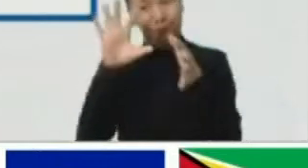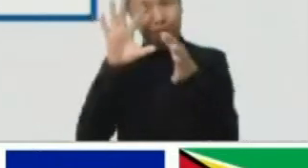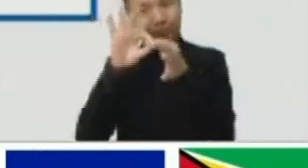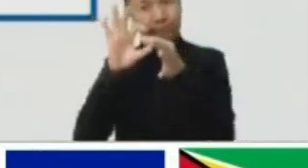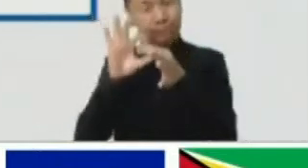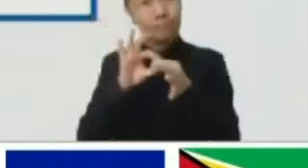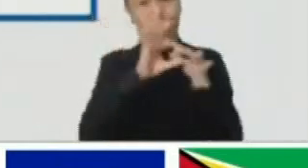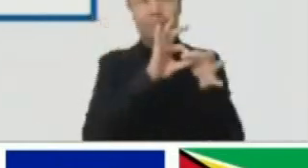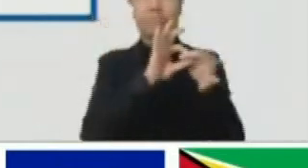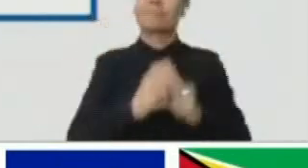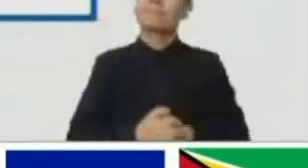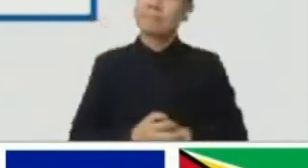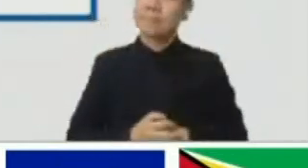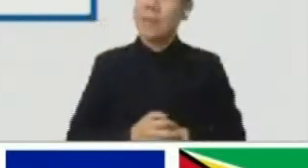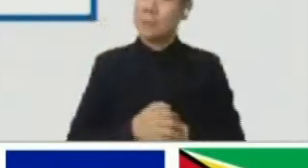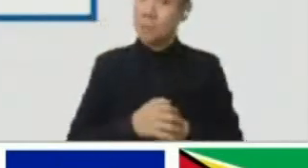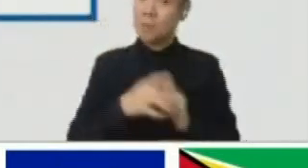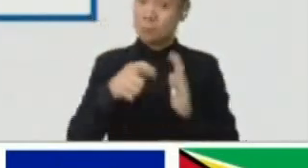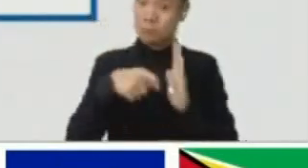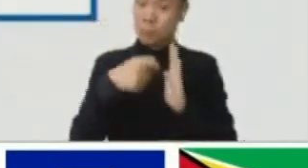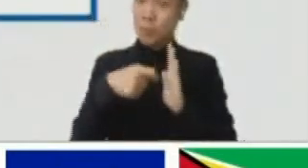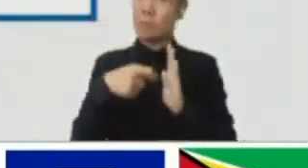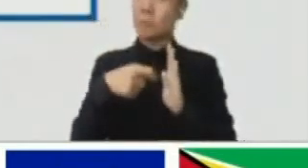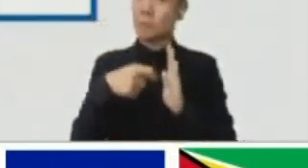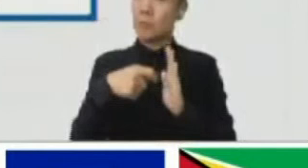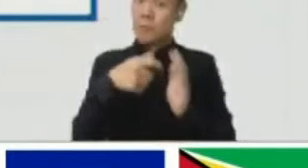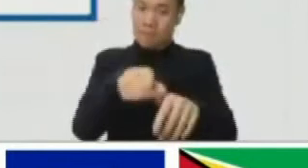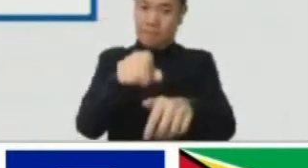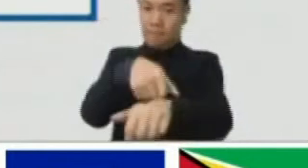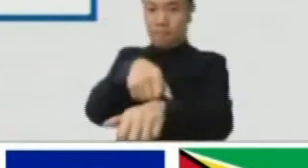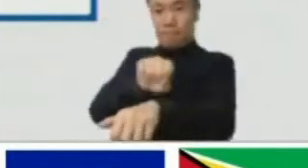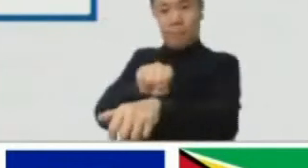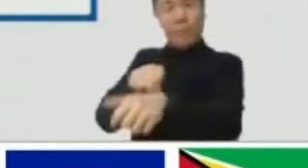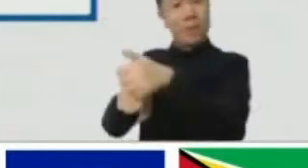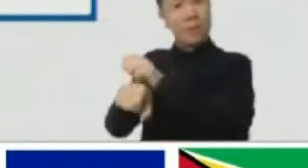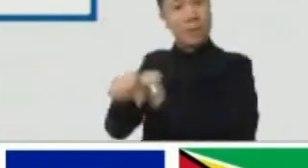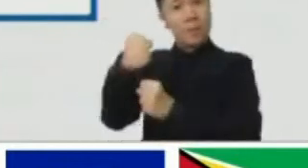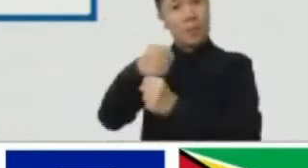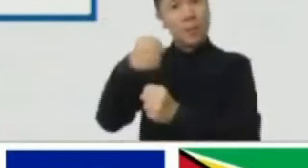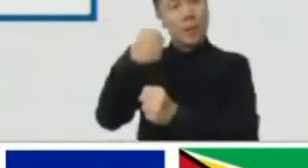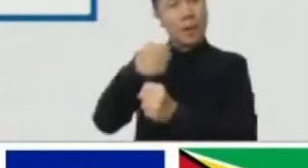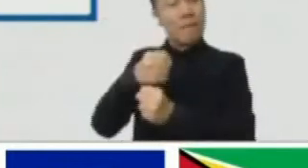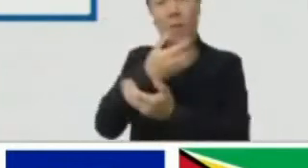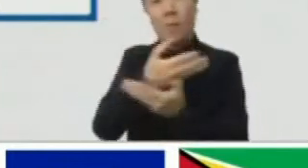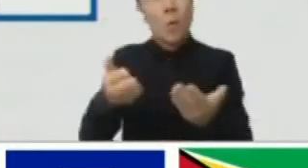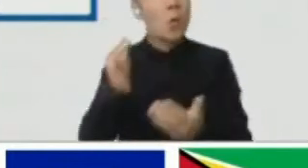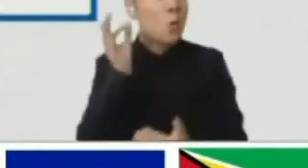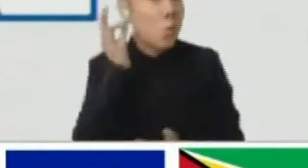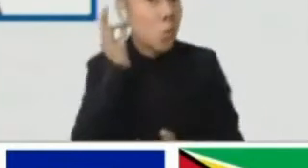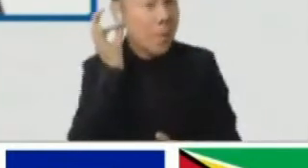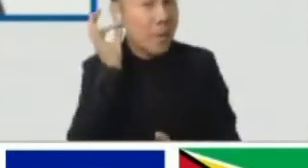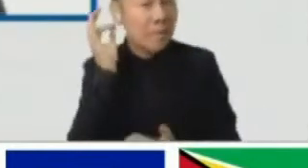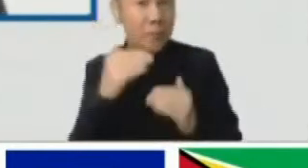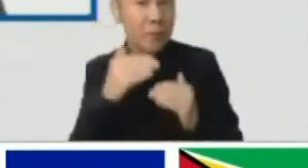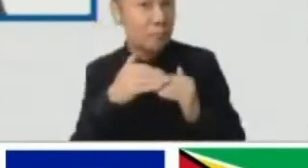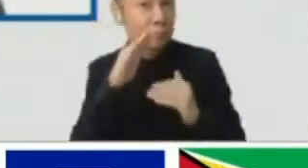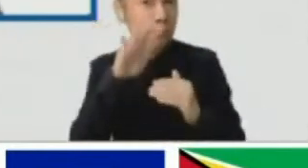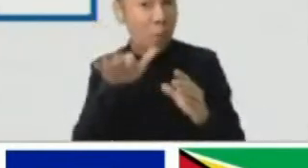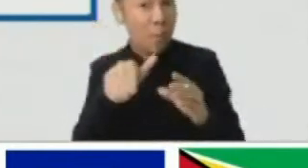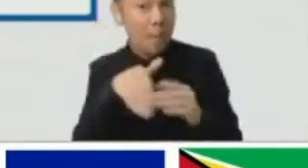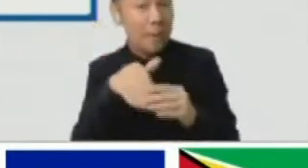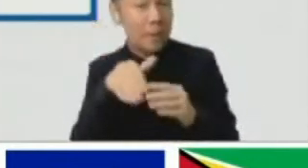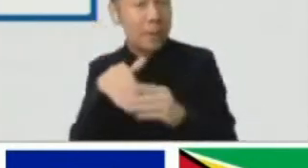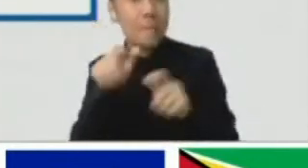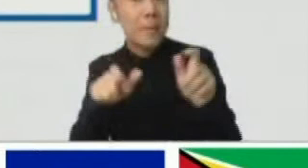an initiative by and for women and girls across the region, with a growing membership of around 800